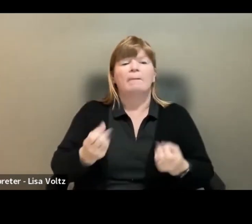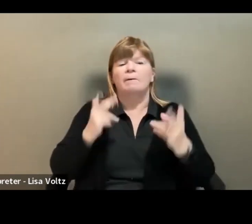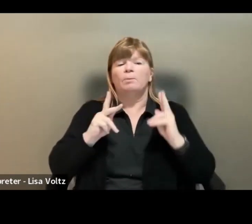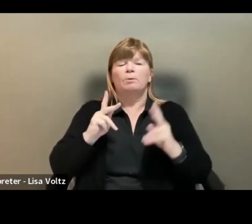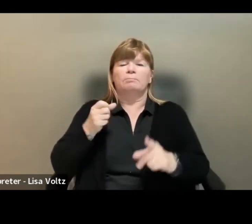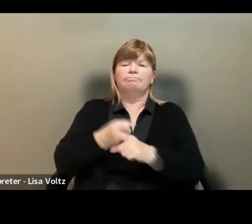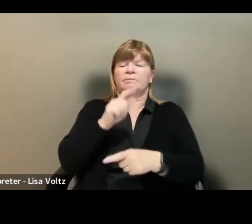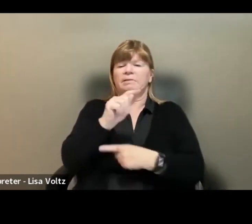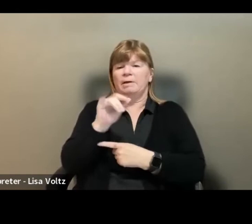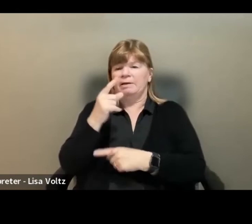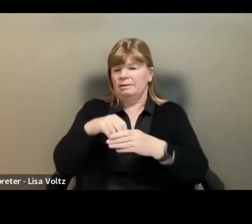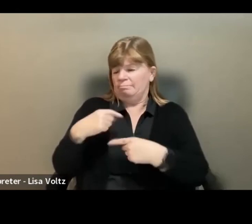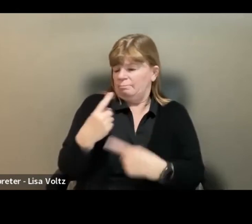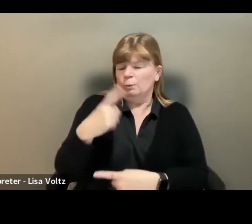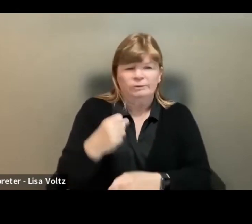past year.